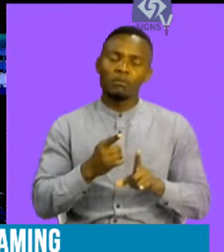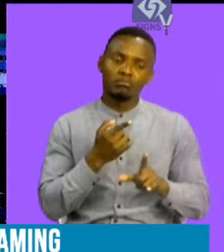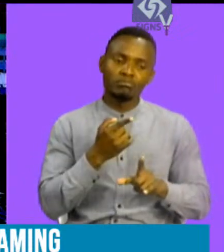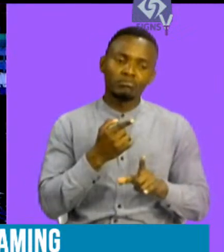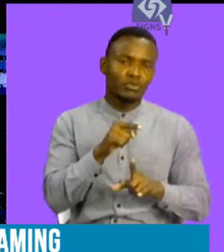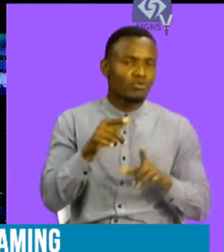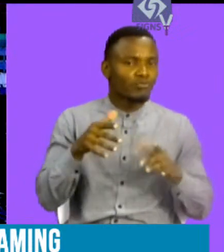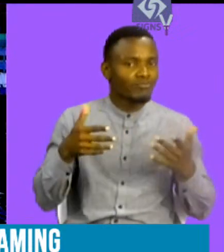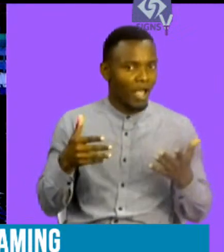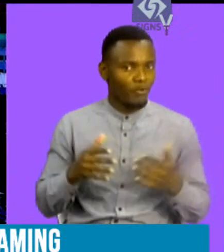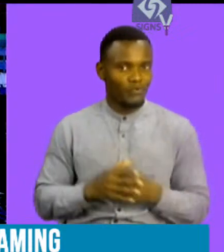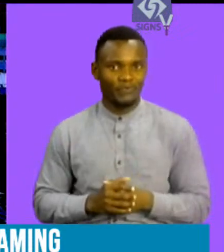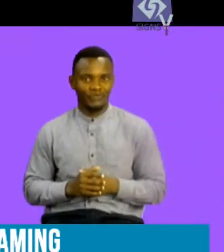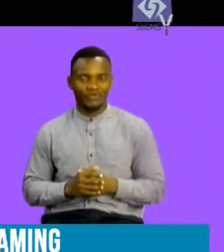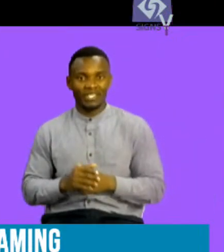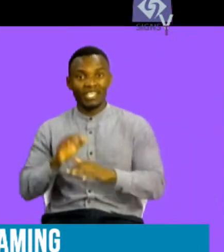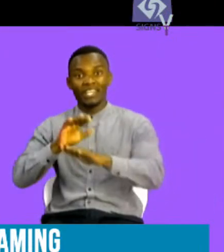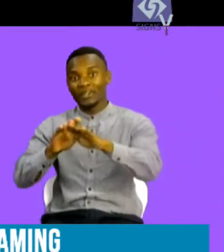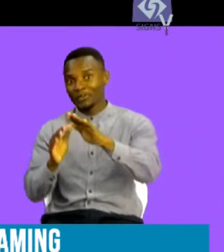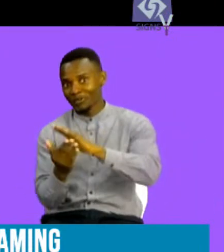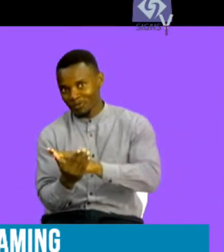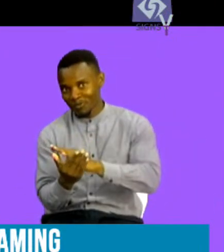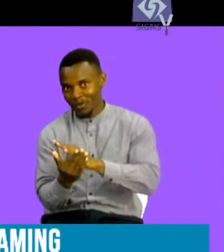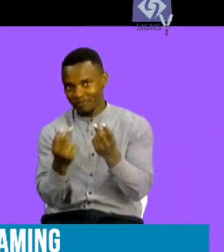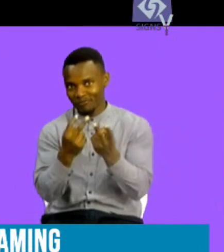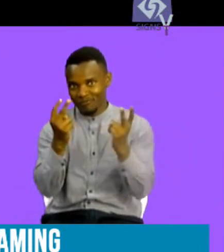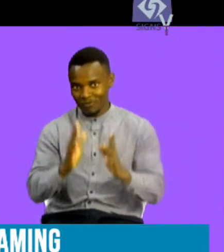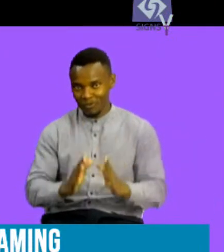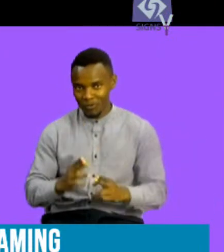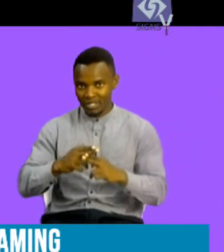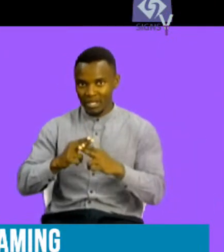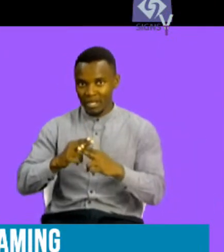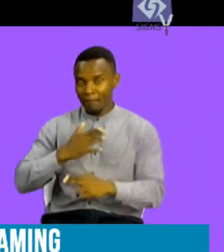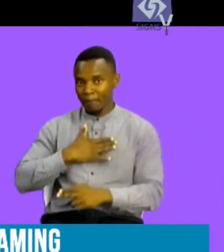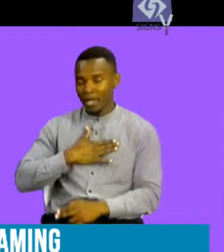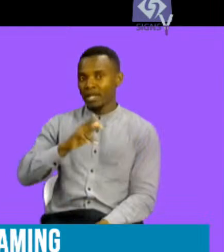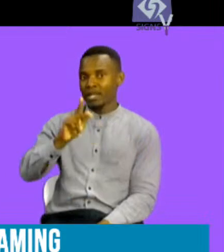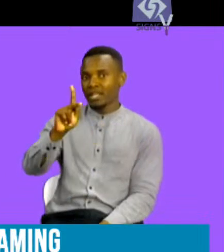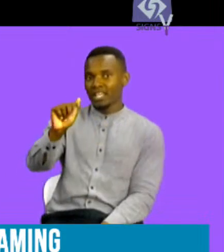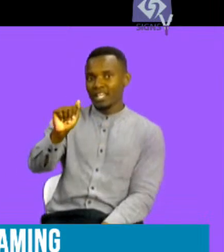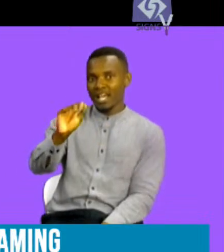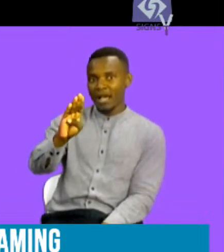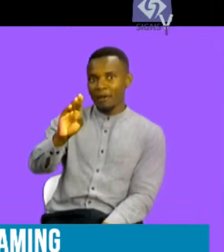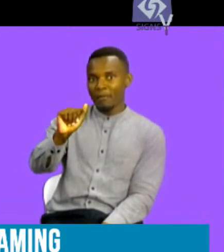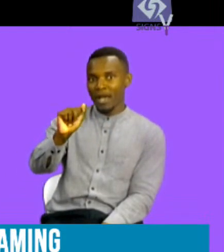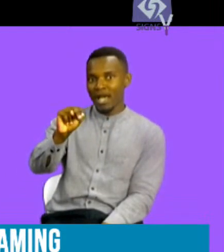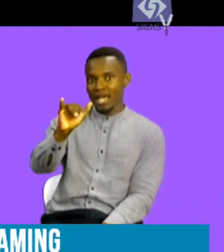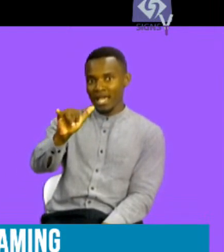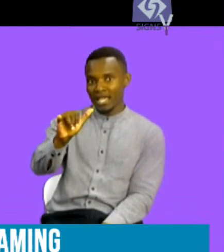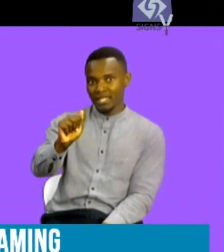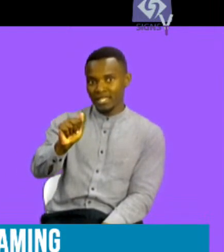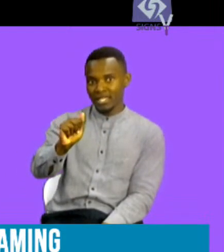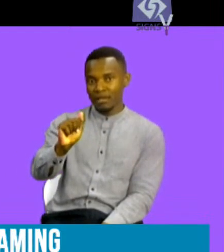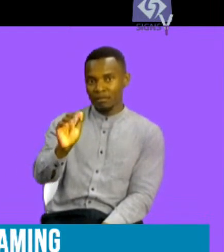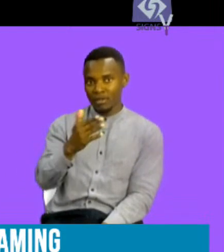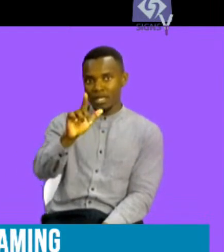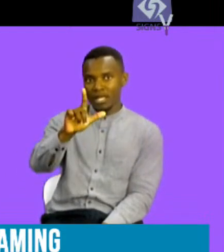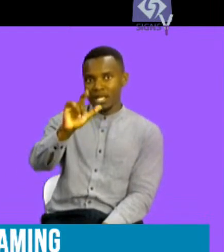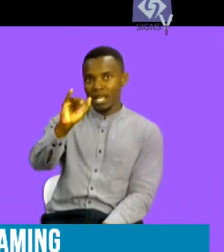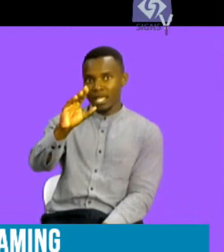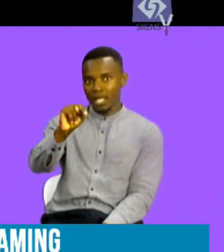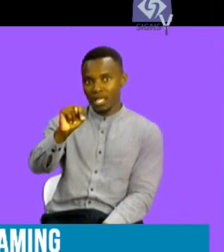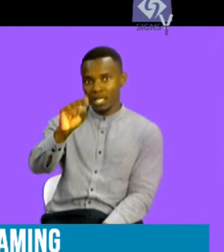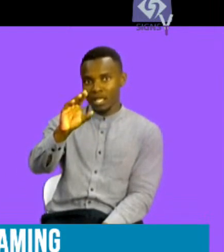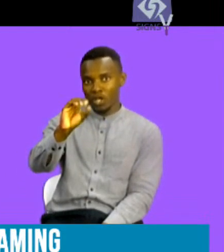probably. Good morning, viewers. My name is Kabanya Lincoln. I work for Nairobi City